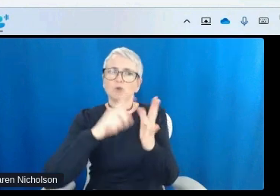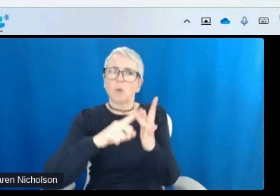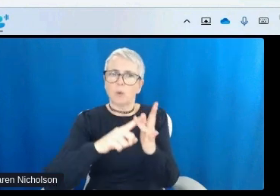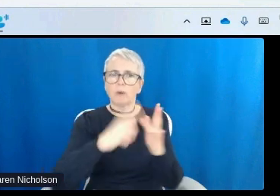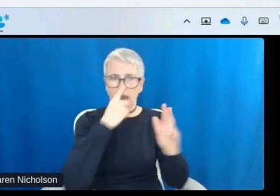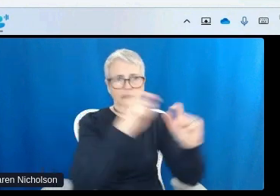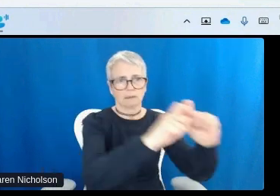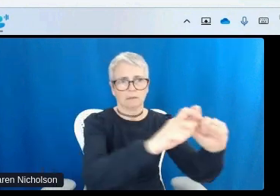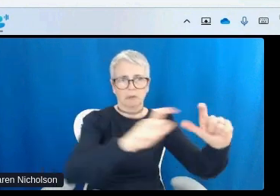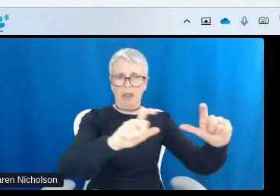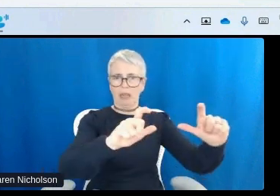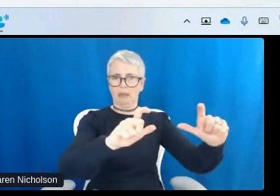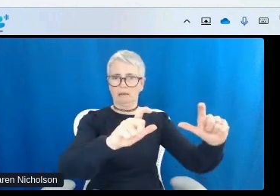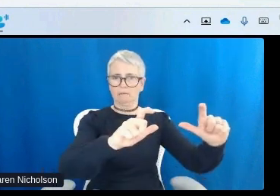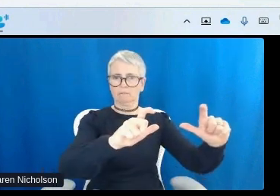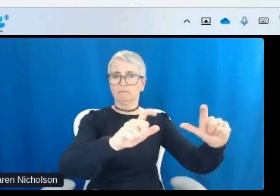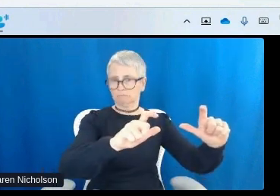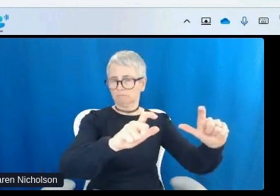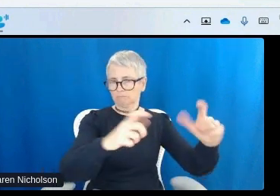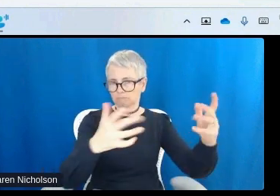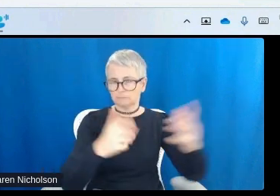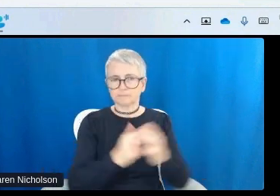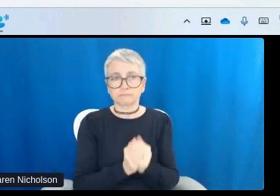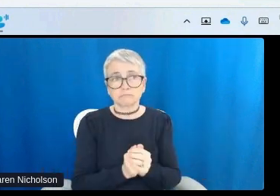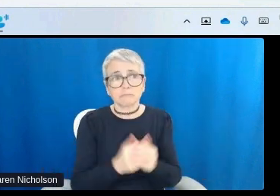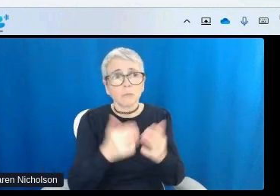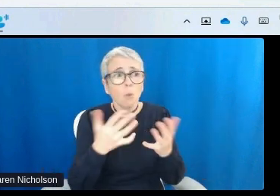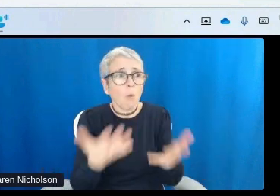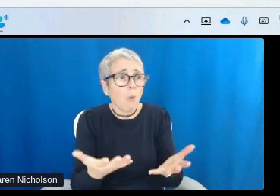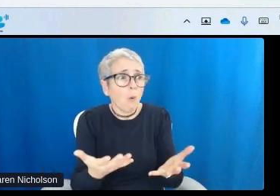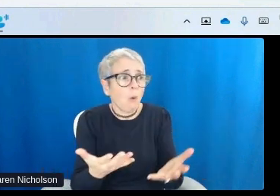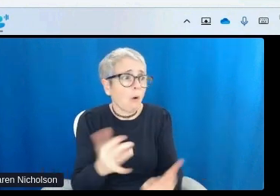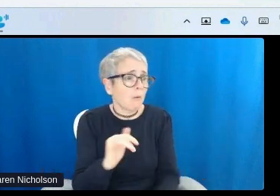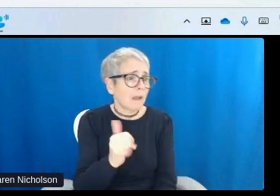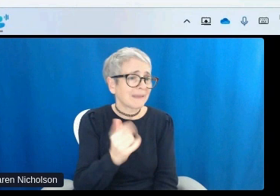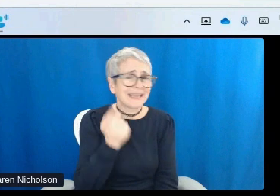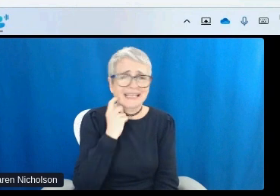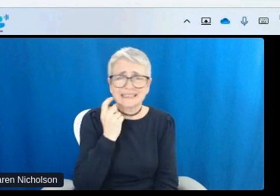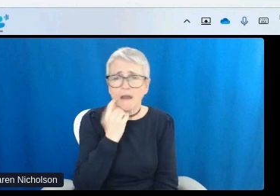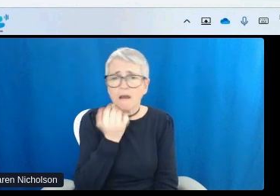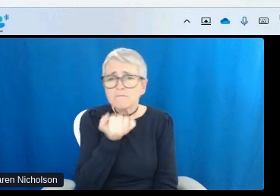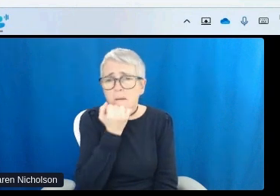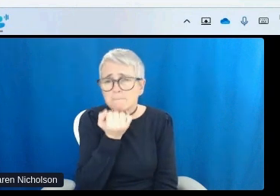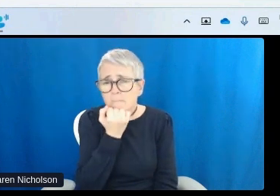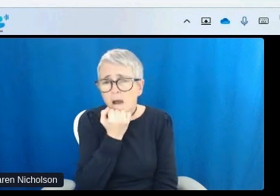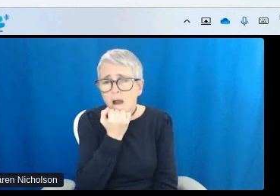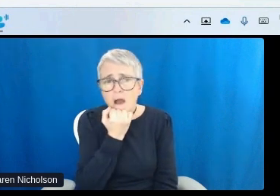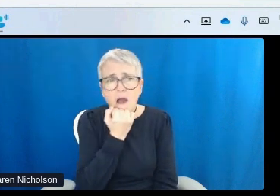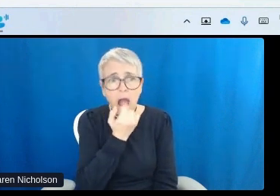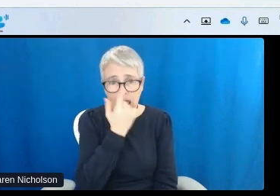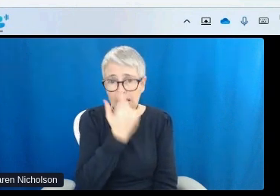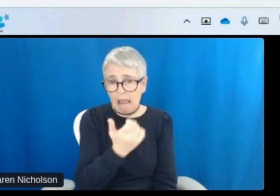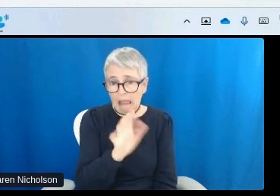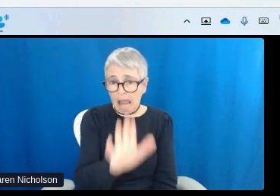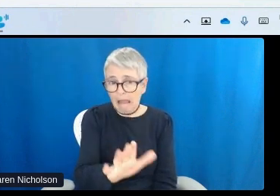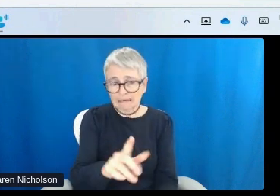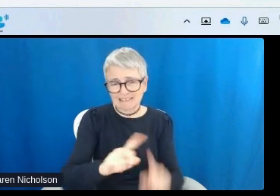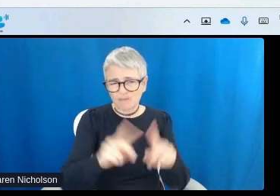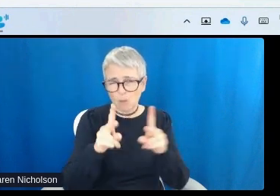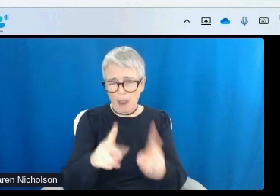saw there. If alternatively I want to use numbers to kind of maybe quickly just choose an option, I can do that. So let's do that just